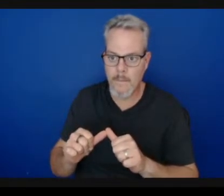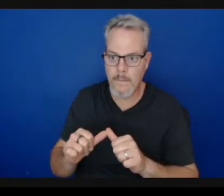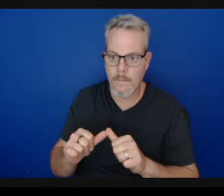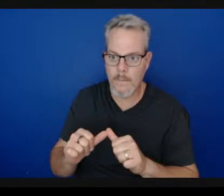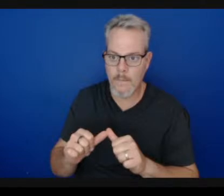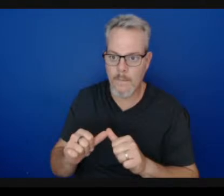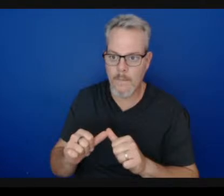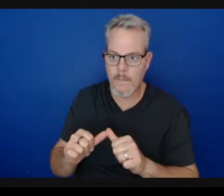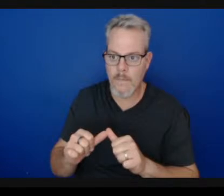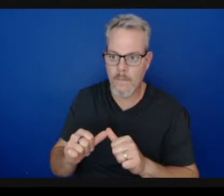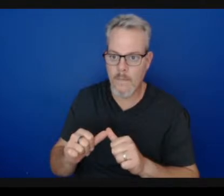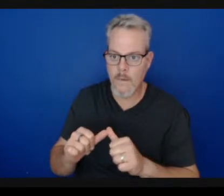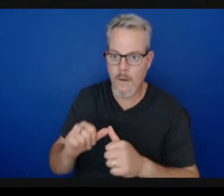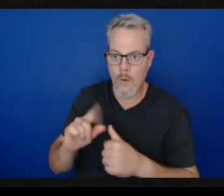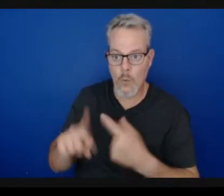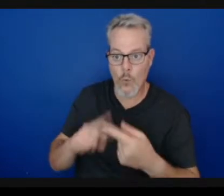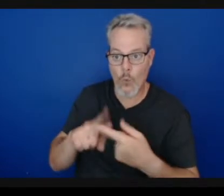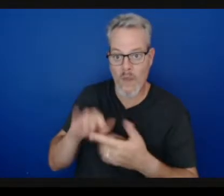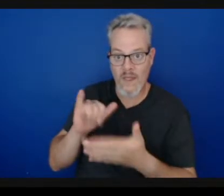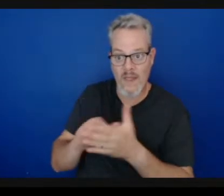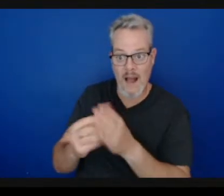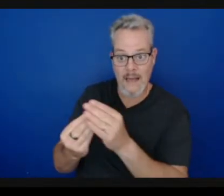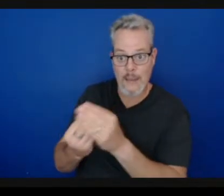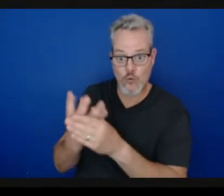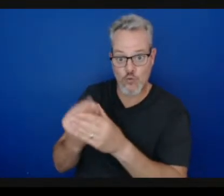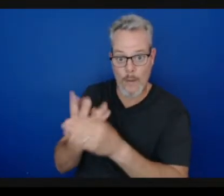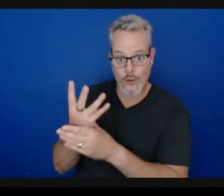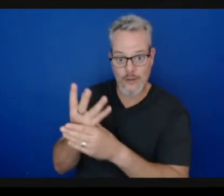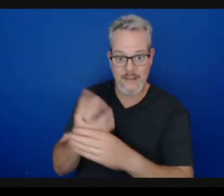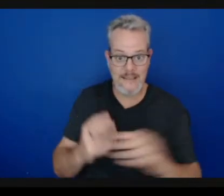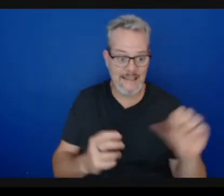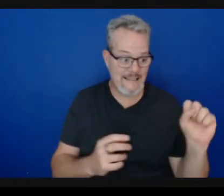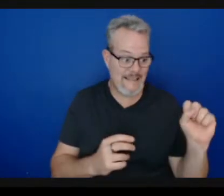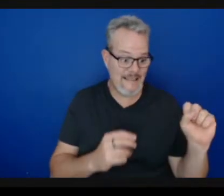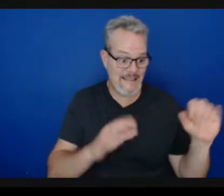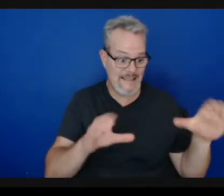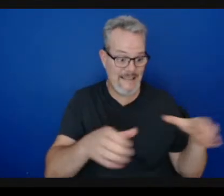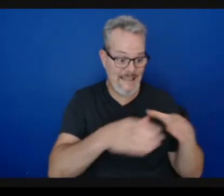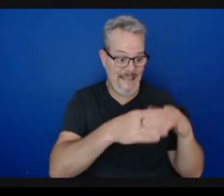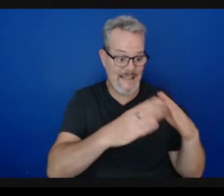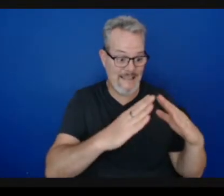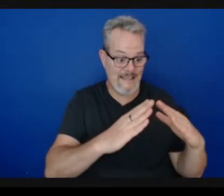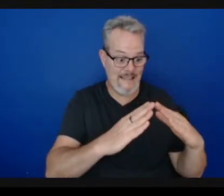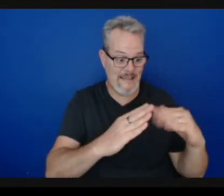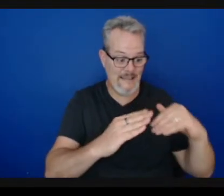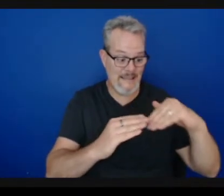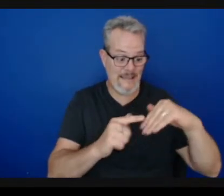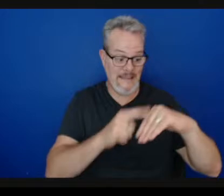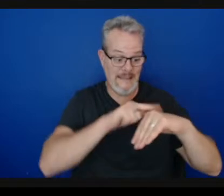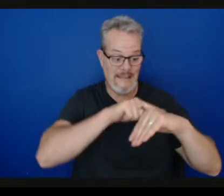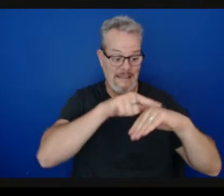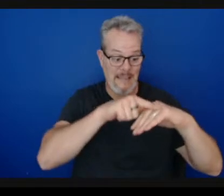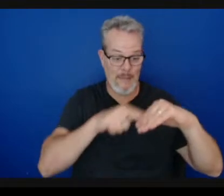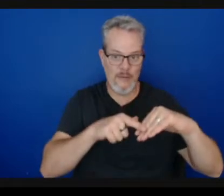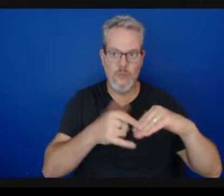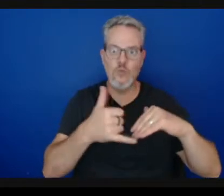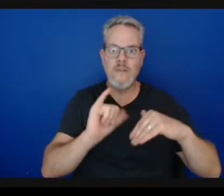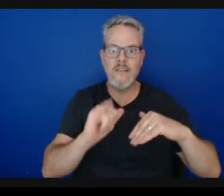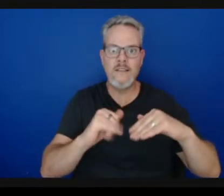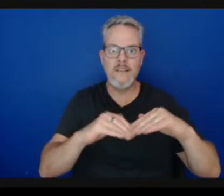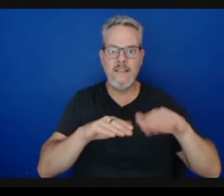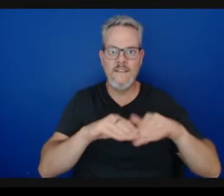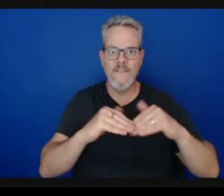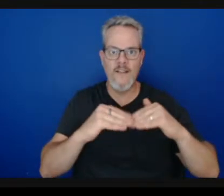when this erupted, the summit was still inflating, actually. Right, the summit was not all the way